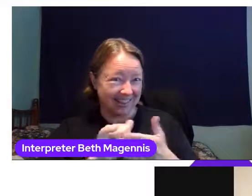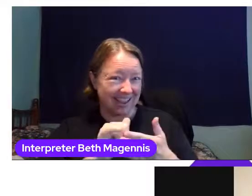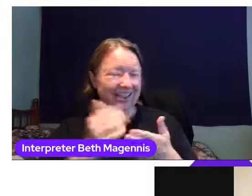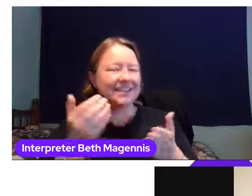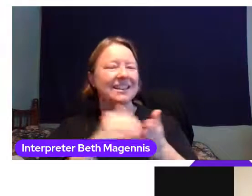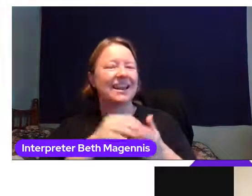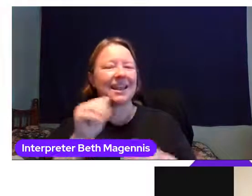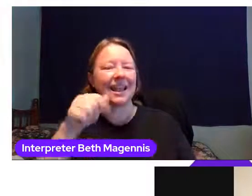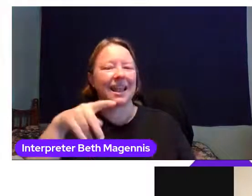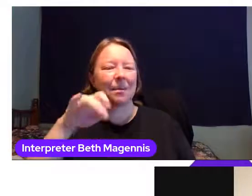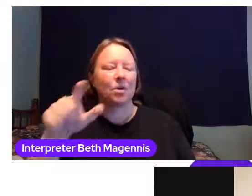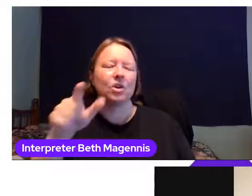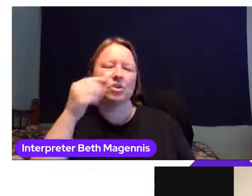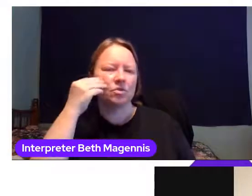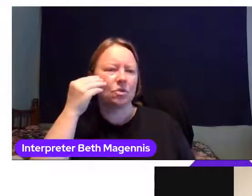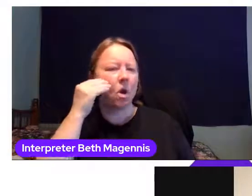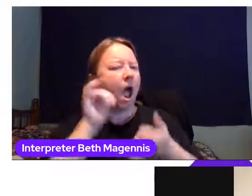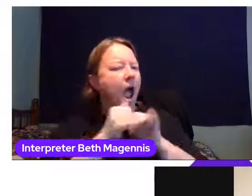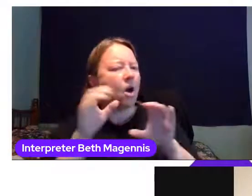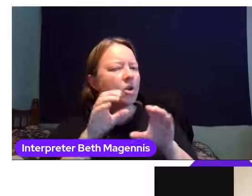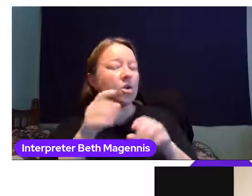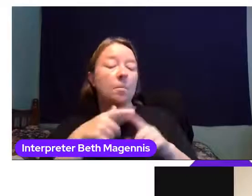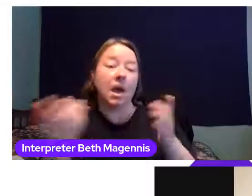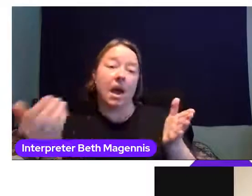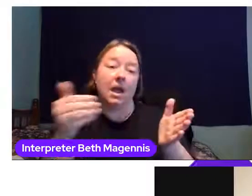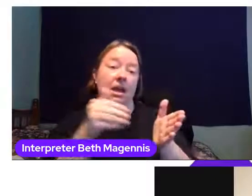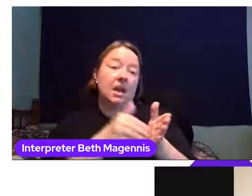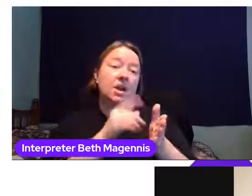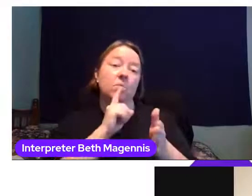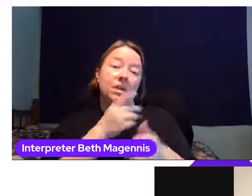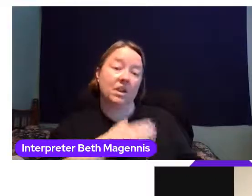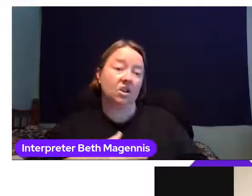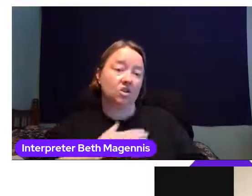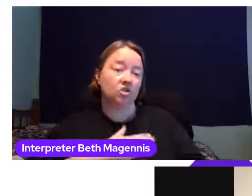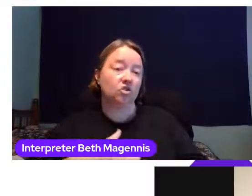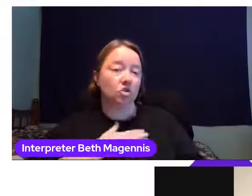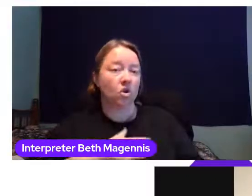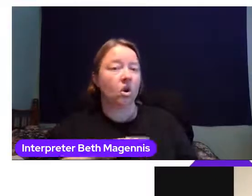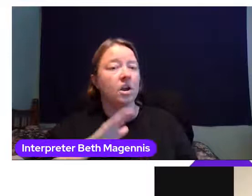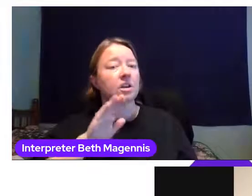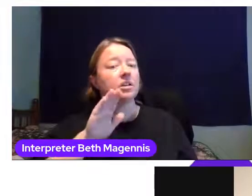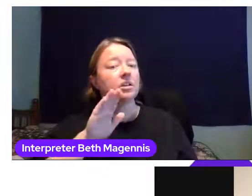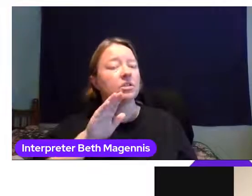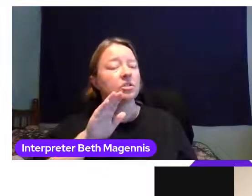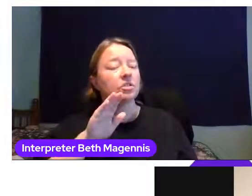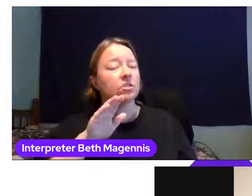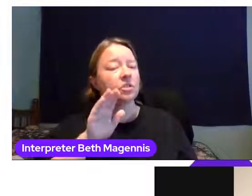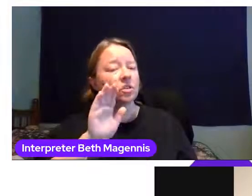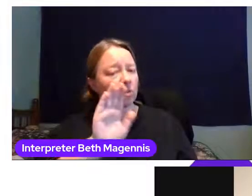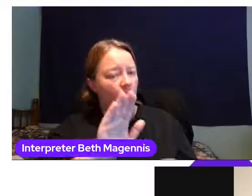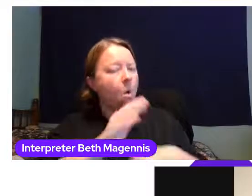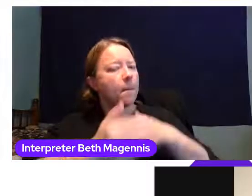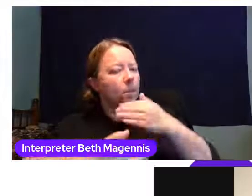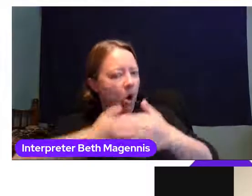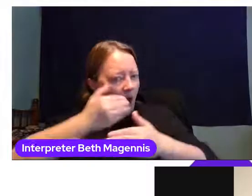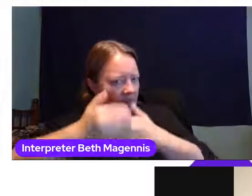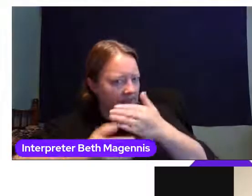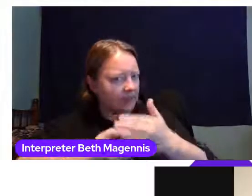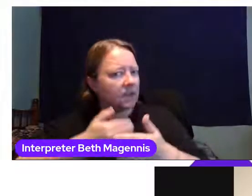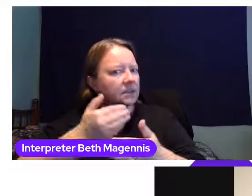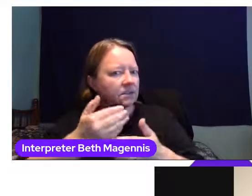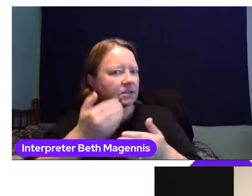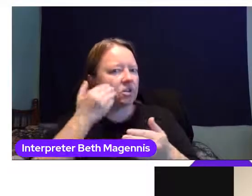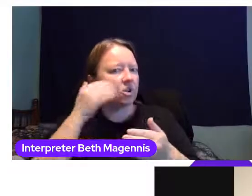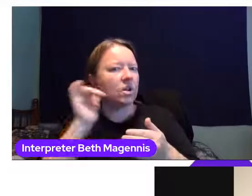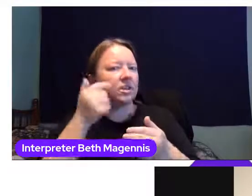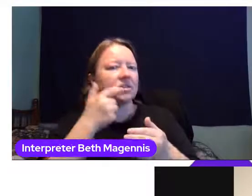April, your knowledge of how to do it. But again, what I really enjoyed is your presence or your process. You know, like